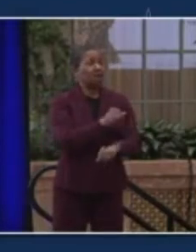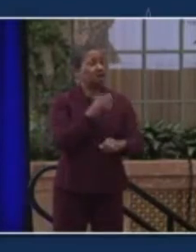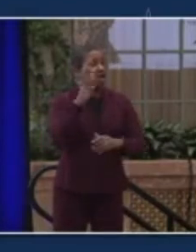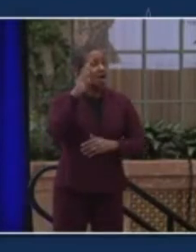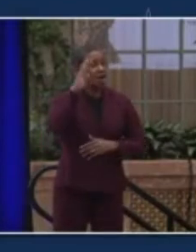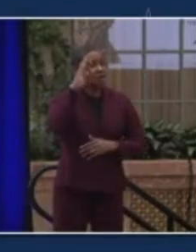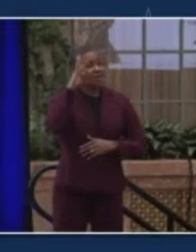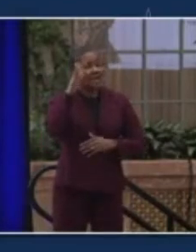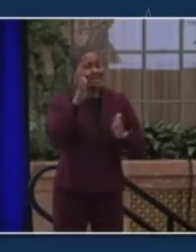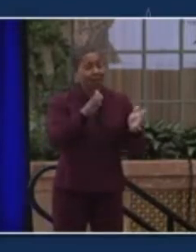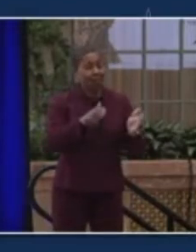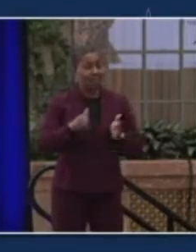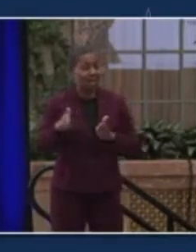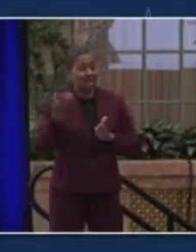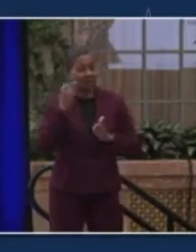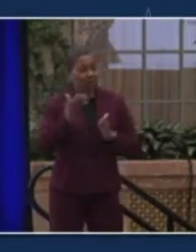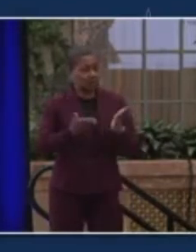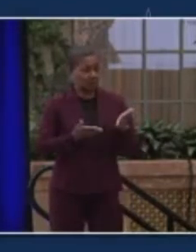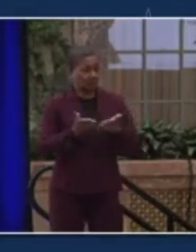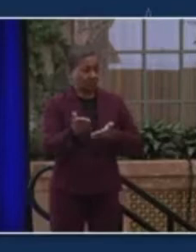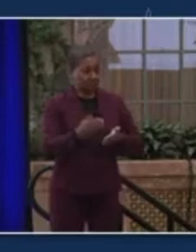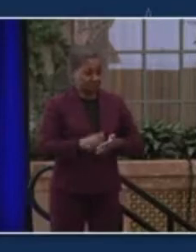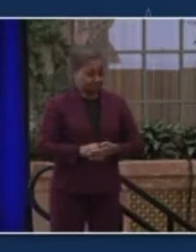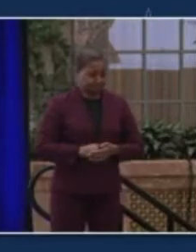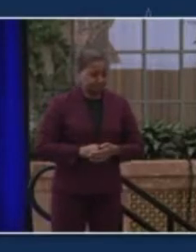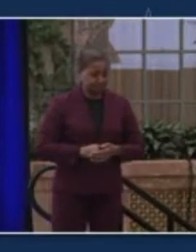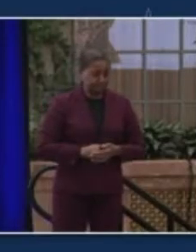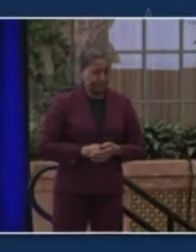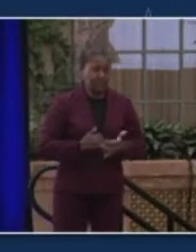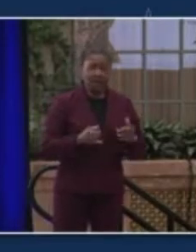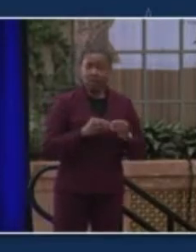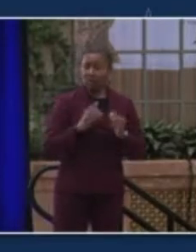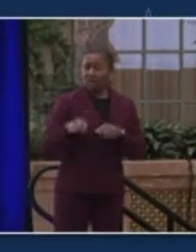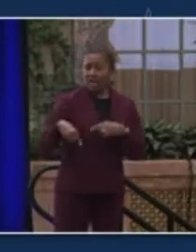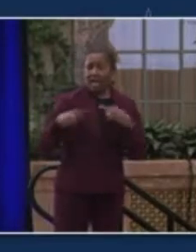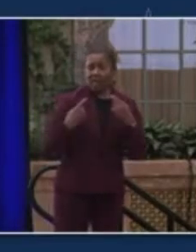a plan for service. Now more than ever